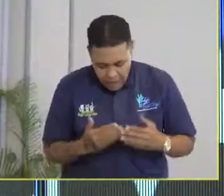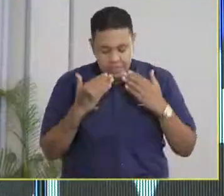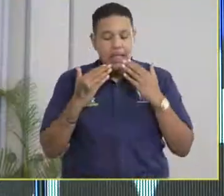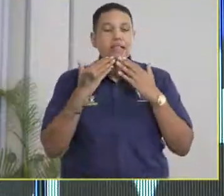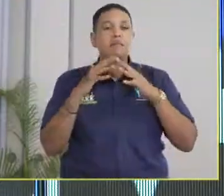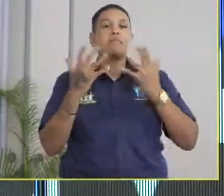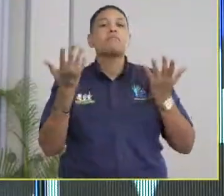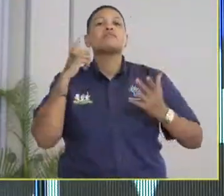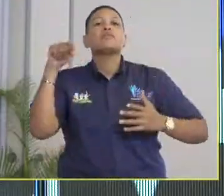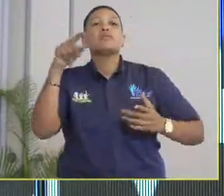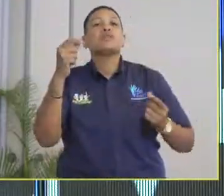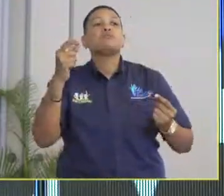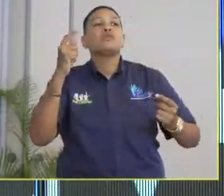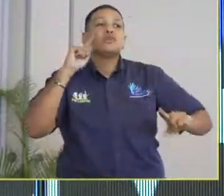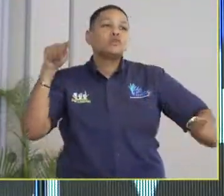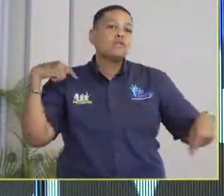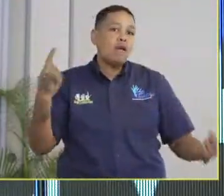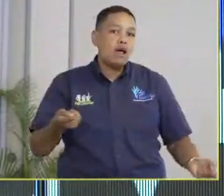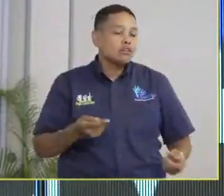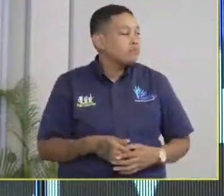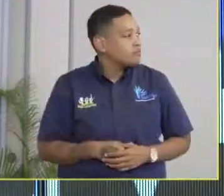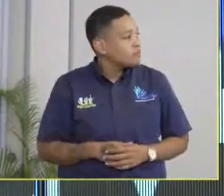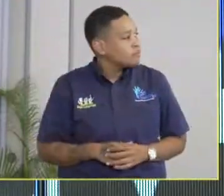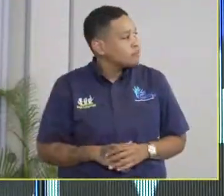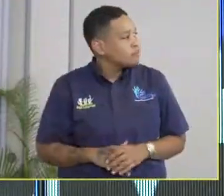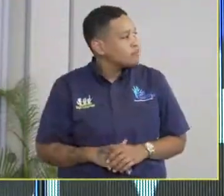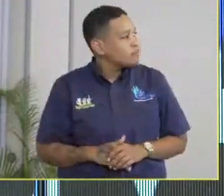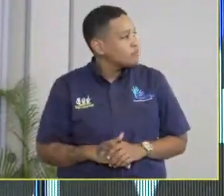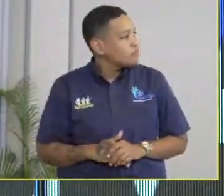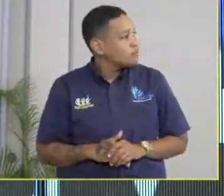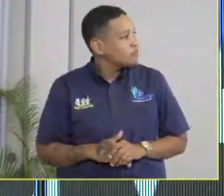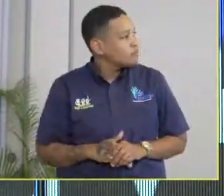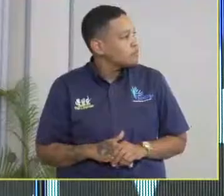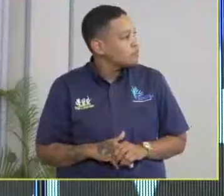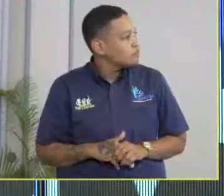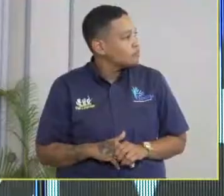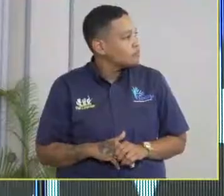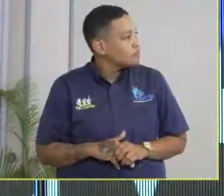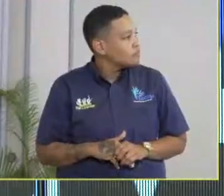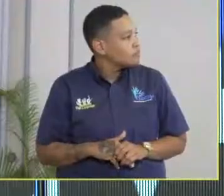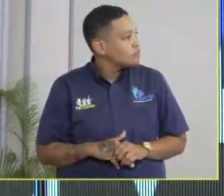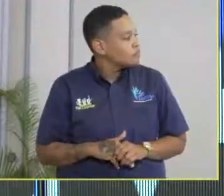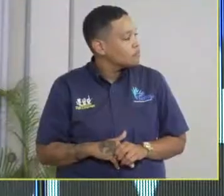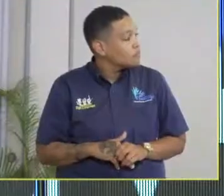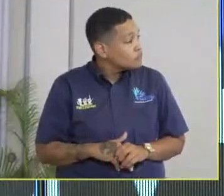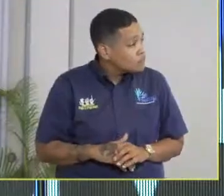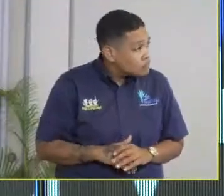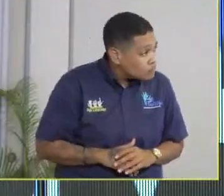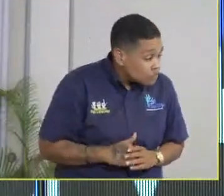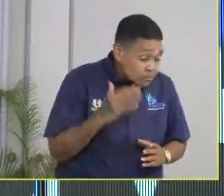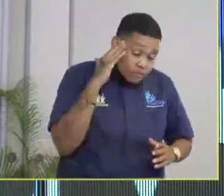for what they have done so far. Then, you know, in life, they say the Lord sends us angels. Well, trust